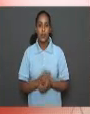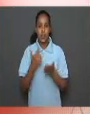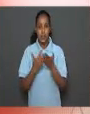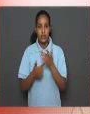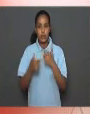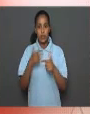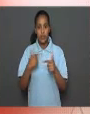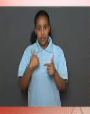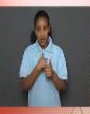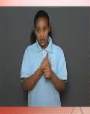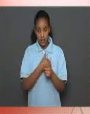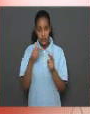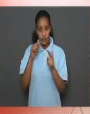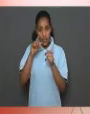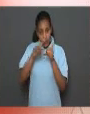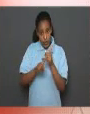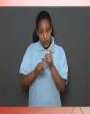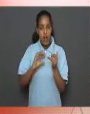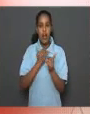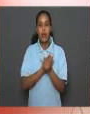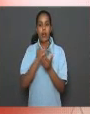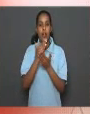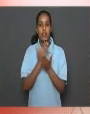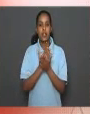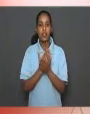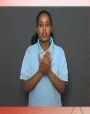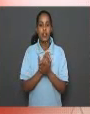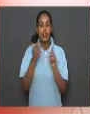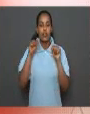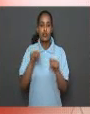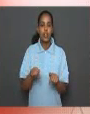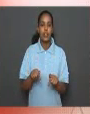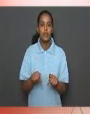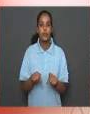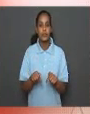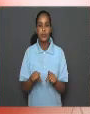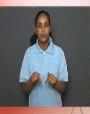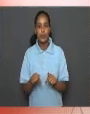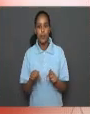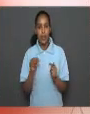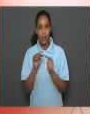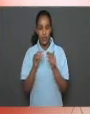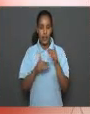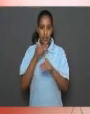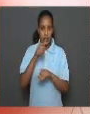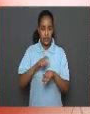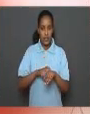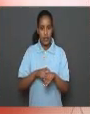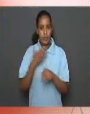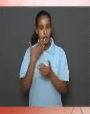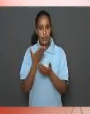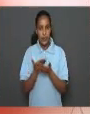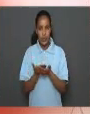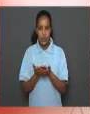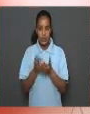This brings us to the end of our lesson for today. Until next time,